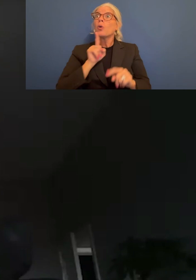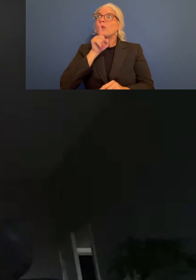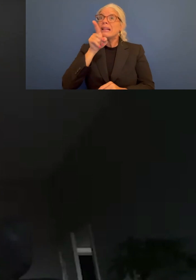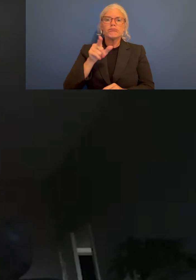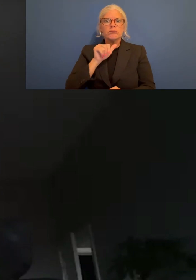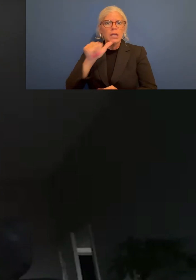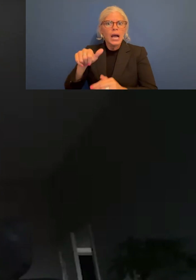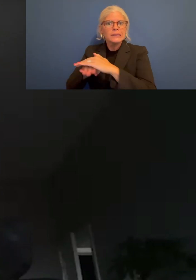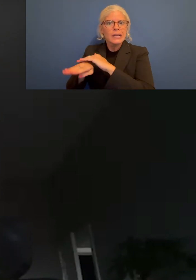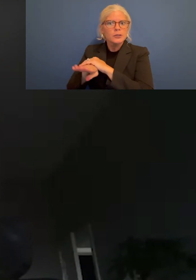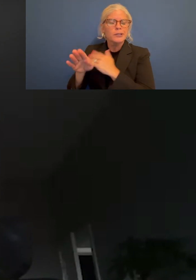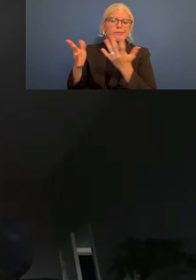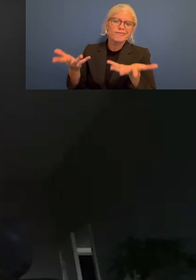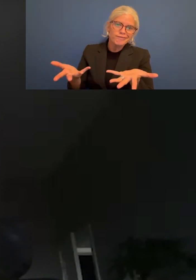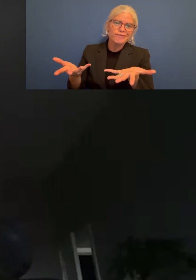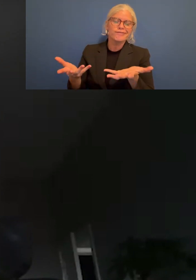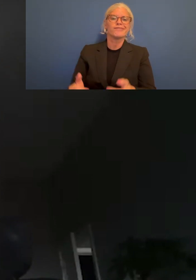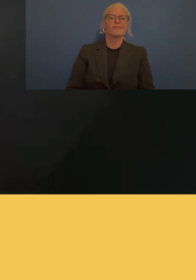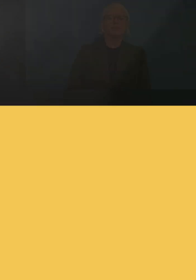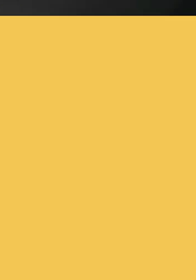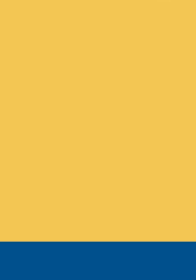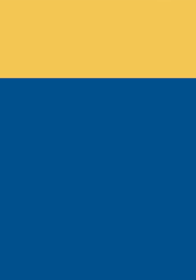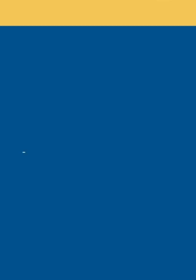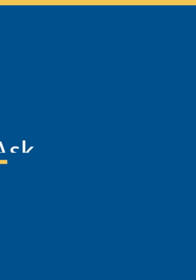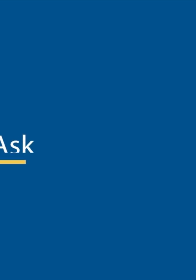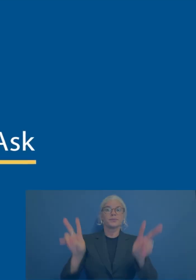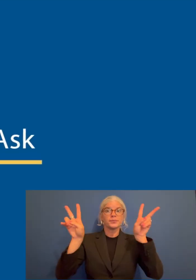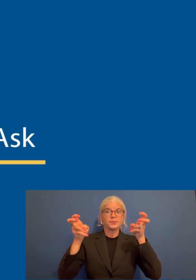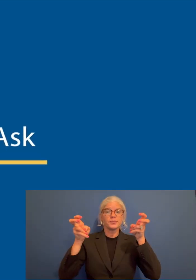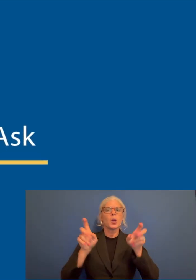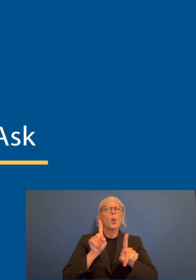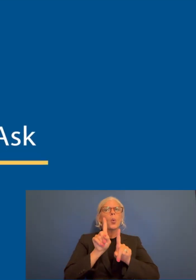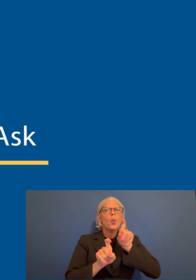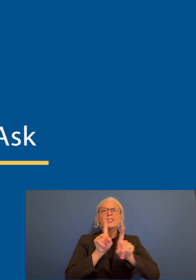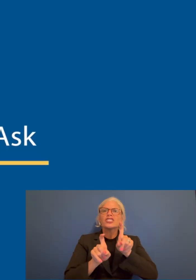has decided is accessible versus not accessible.